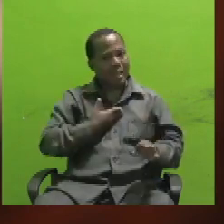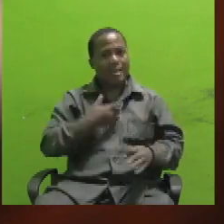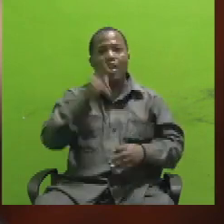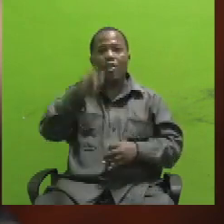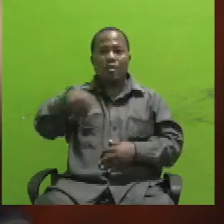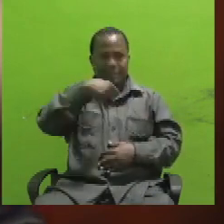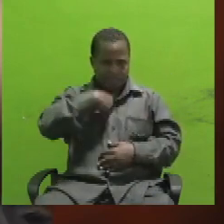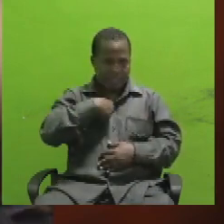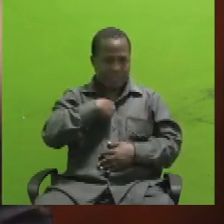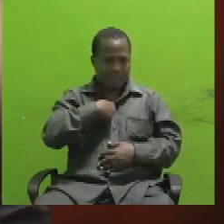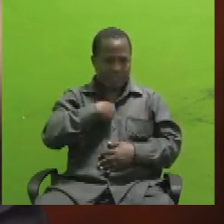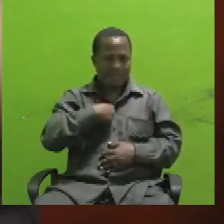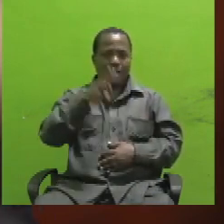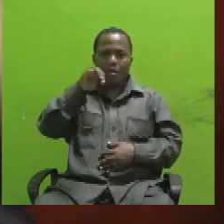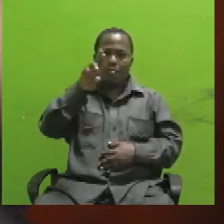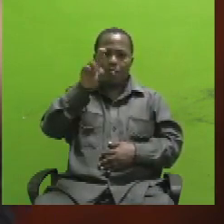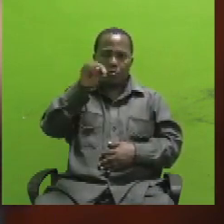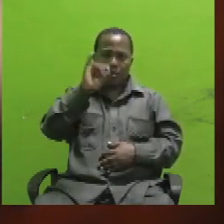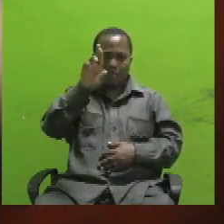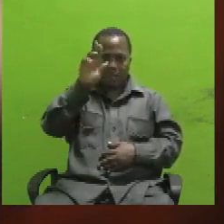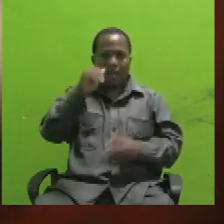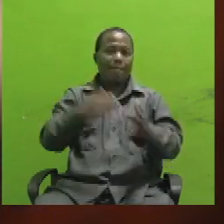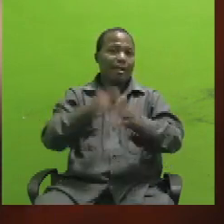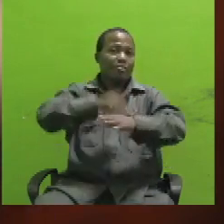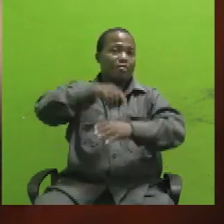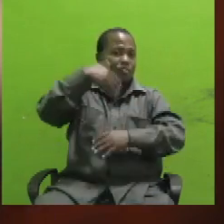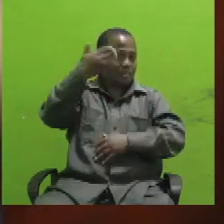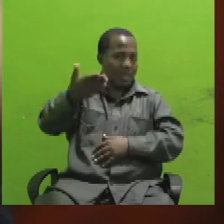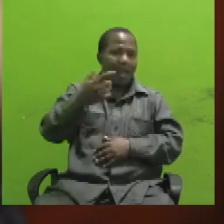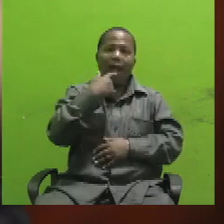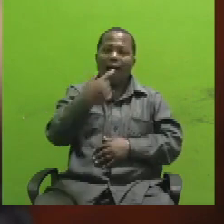are with me, Munira. Until next time,